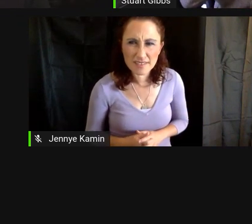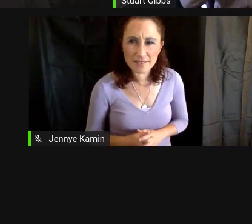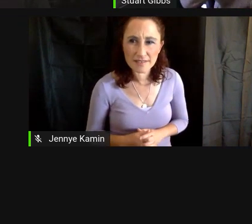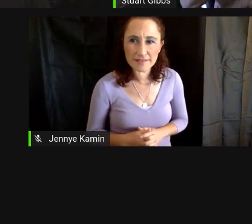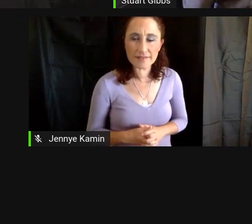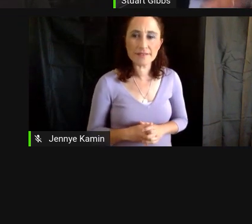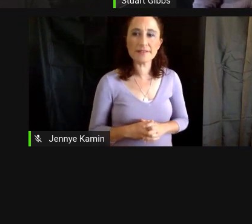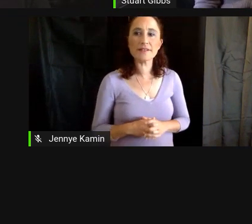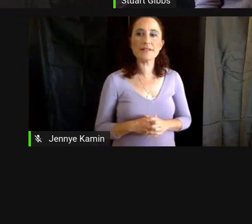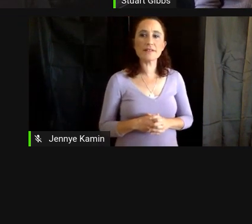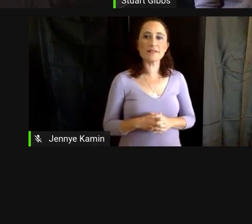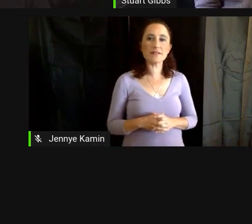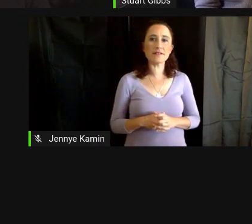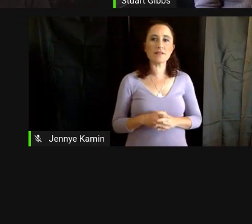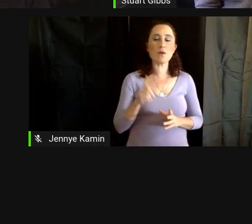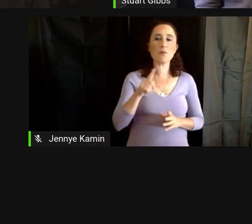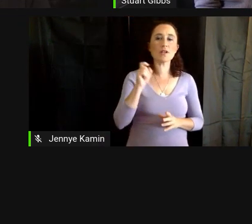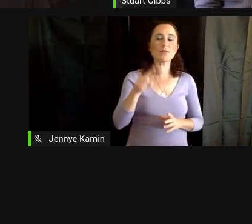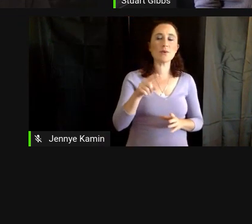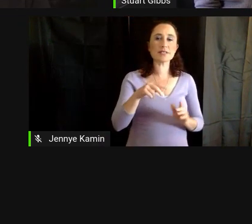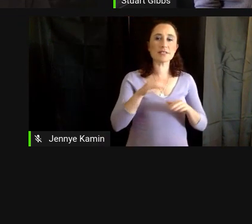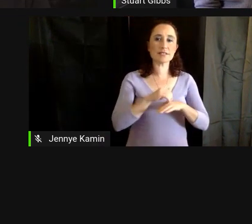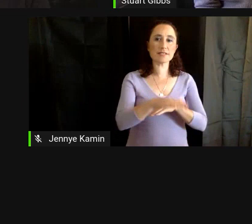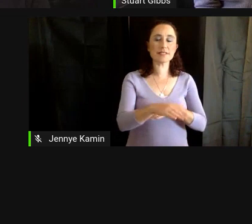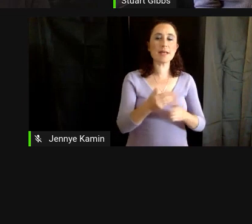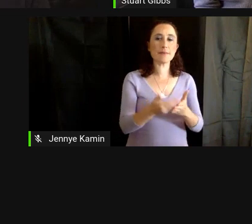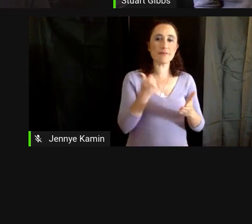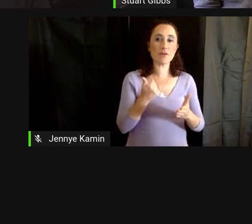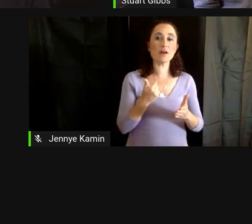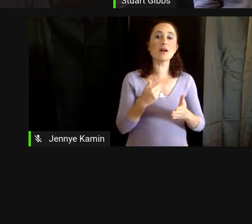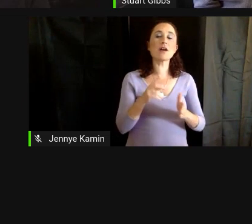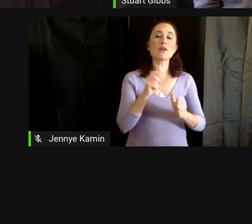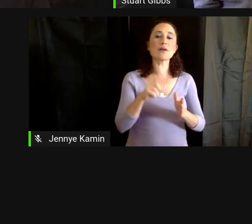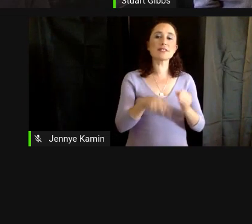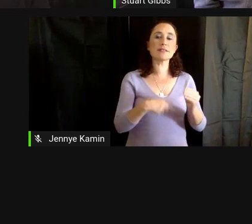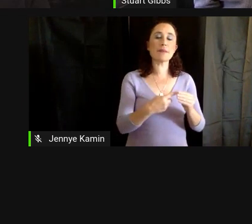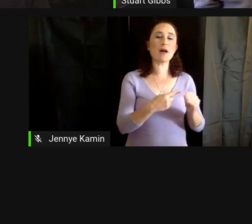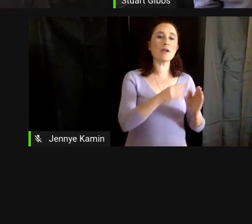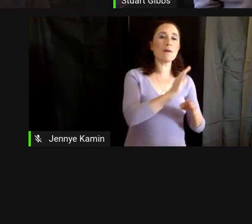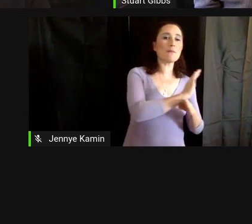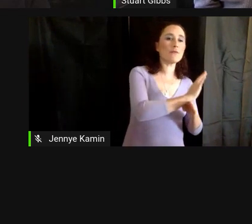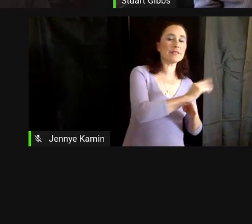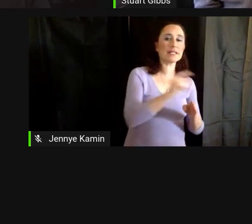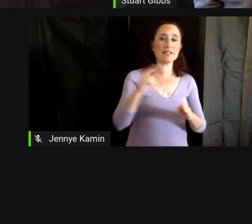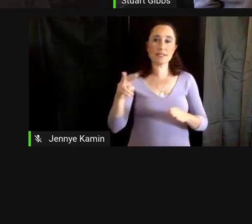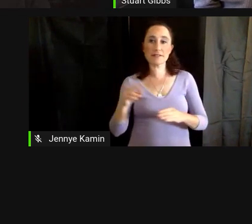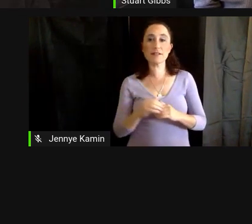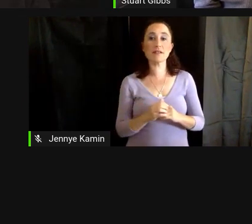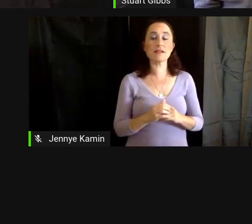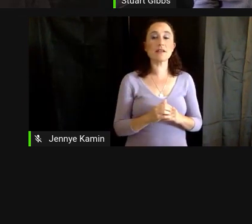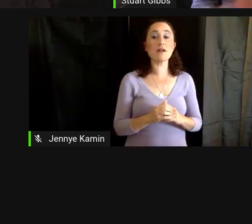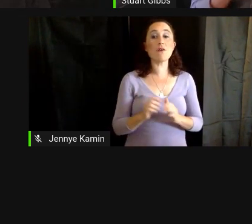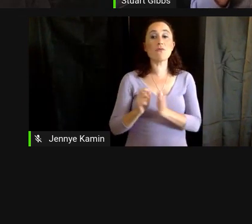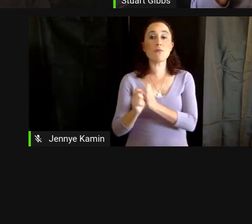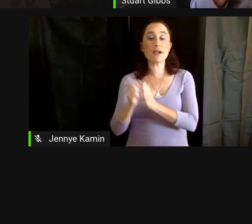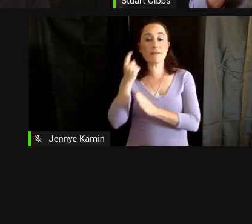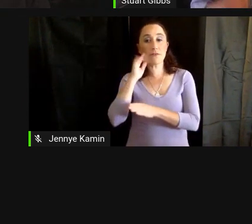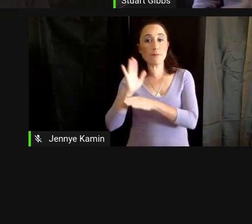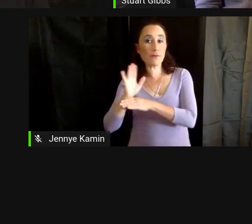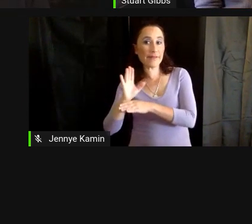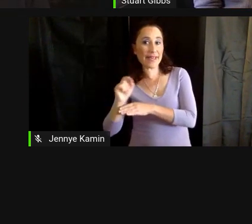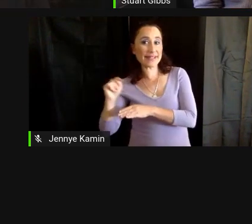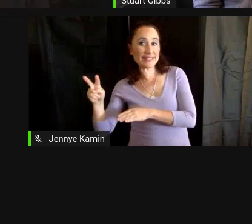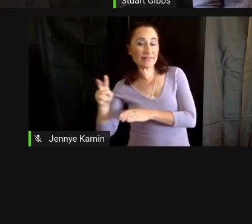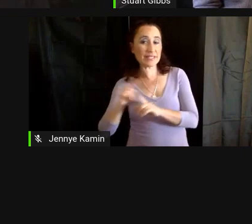they asked is about movies and television shows, and how writing for movies or television shows is different